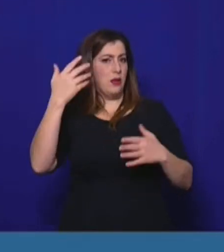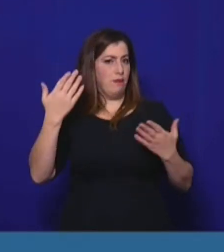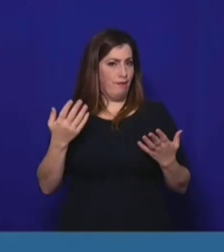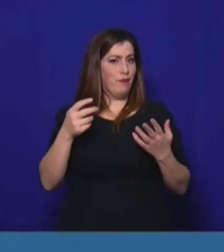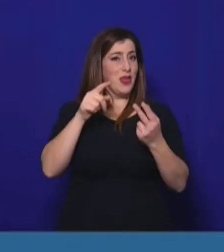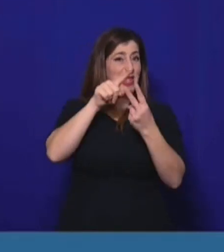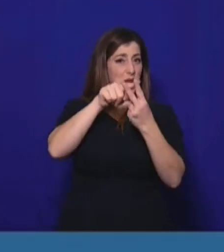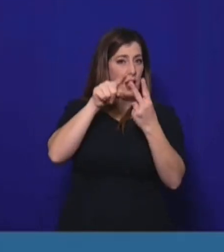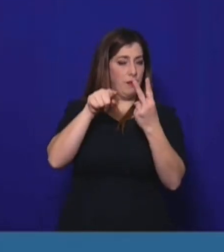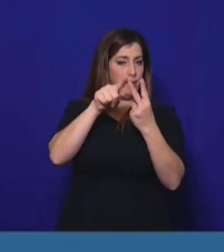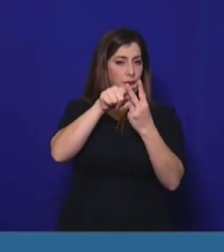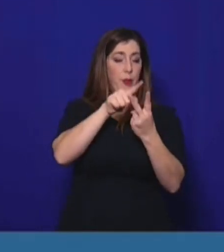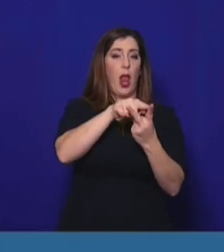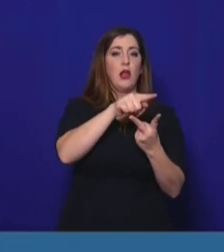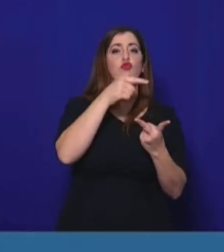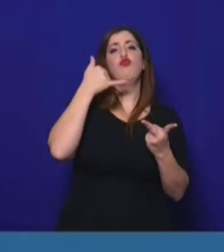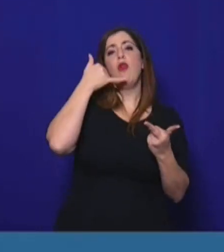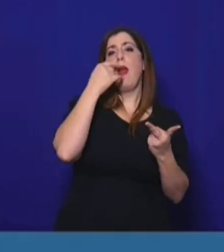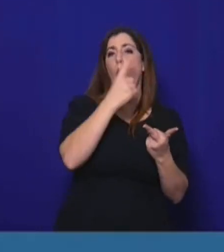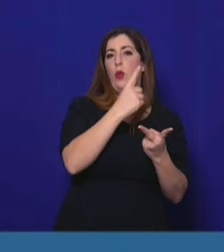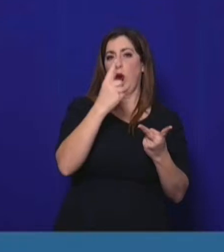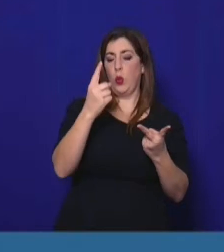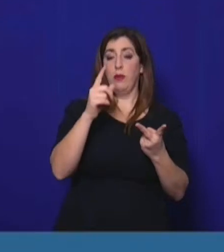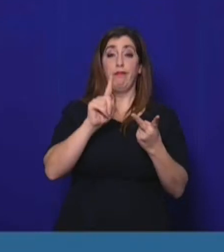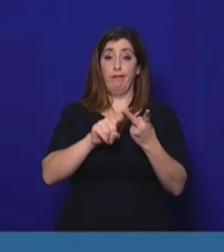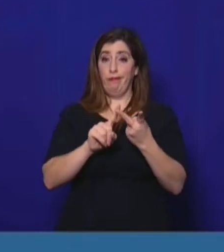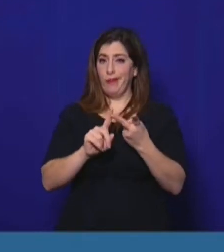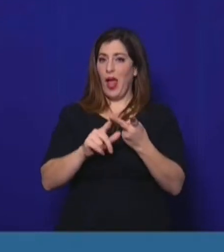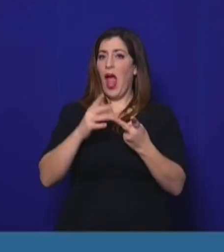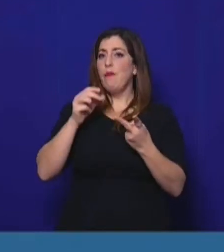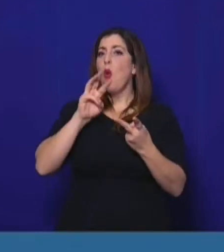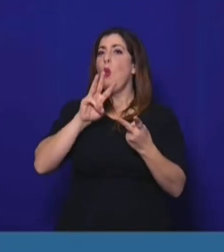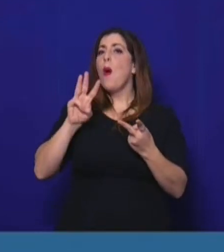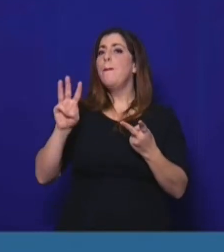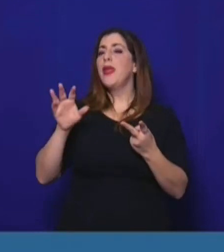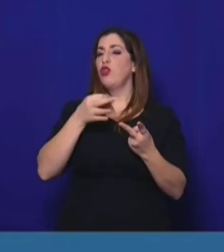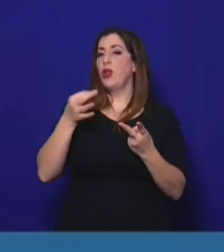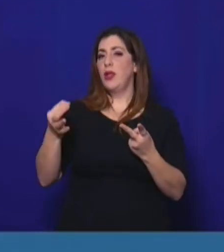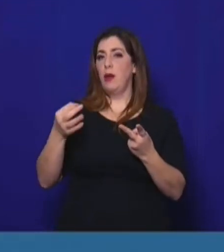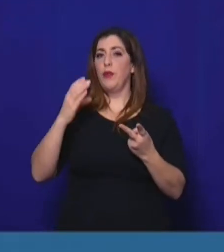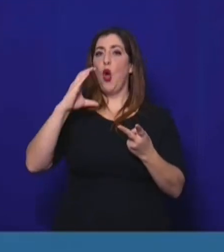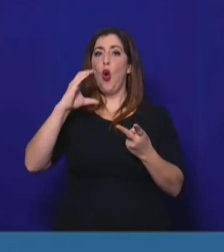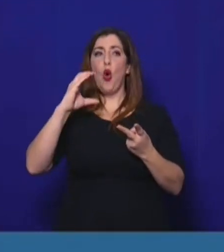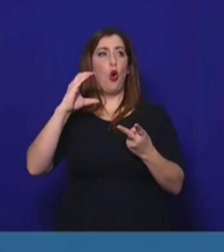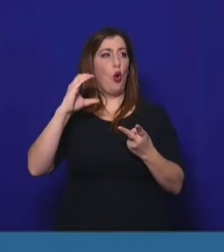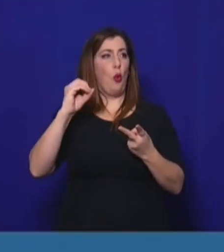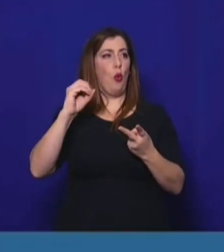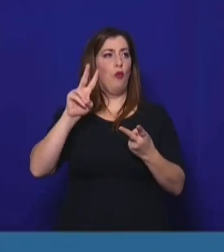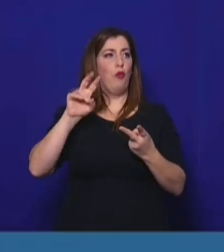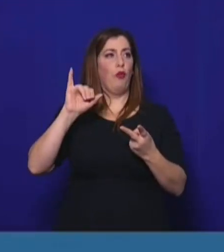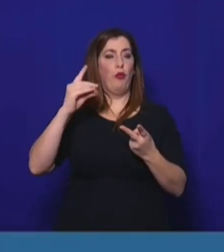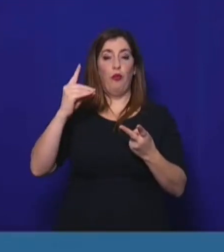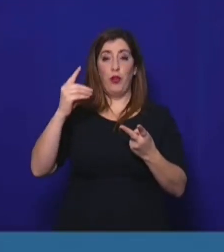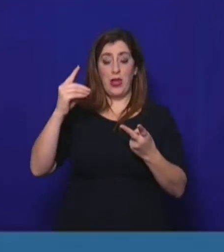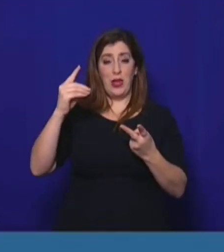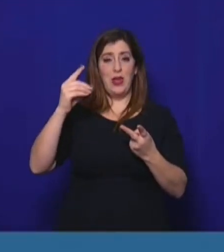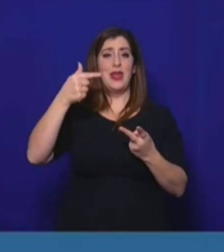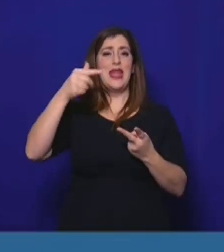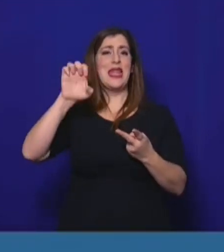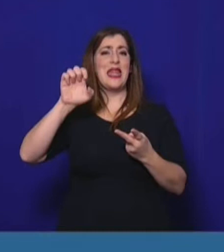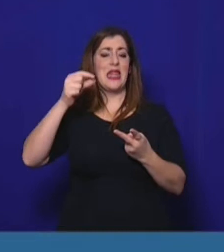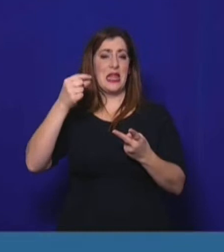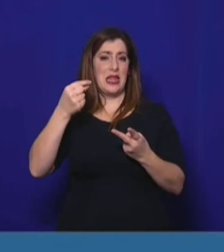titlu fil-website covidtest.gov.mt u hemmhekk tagħmlu request għal test u aħna nċemplulkom biex nkun nistgħu